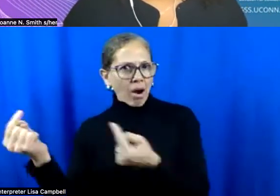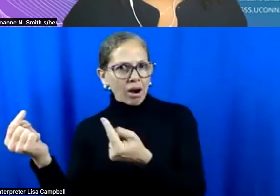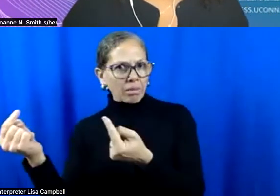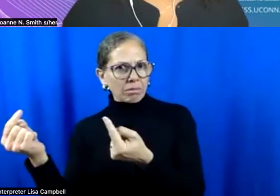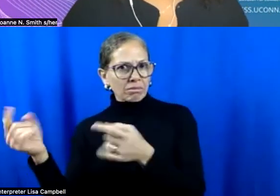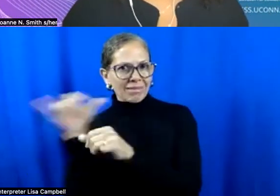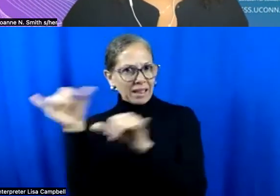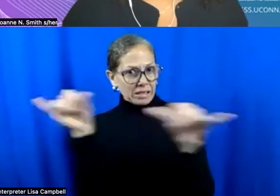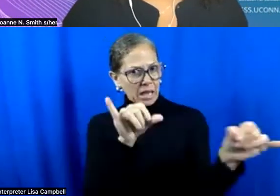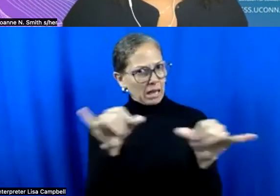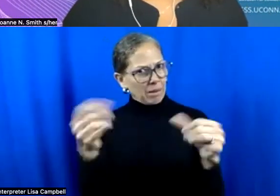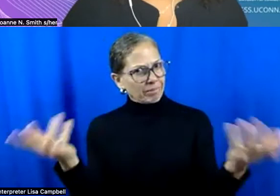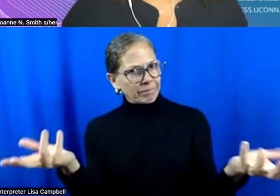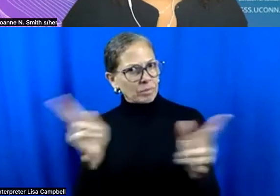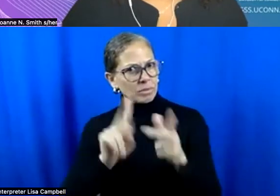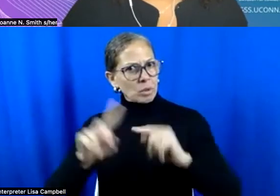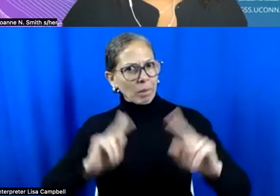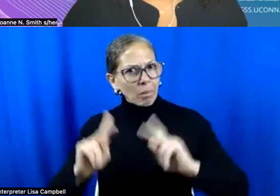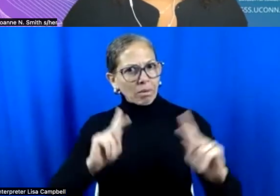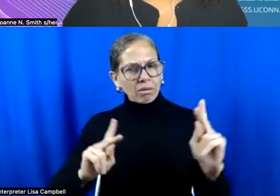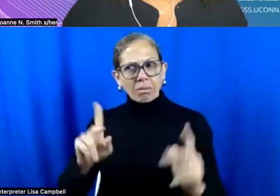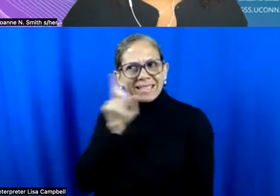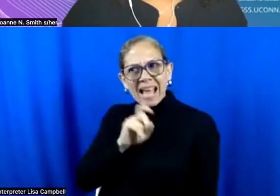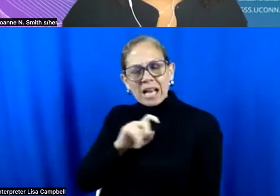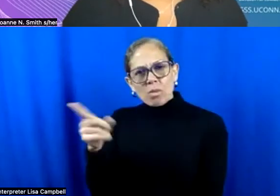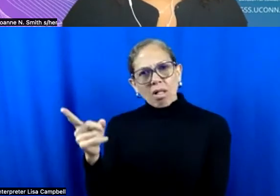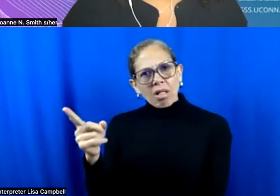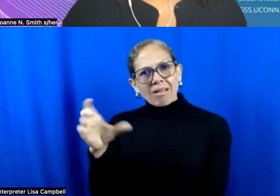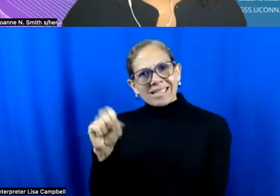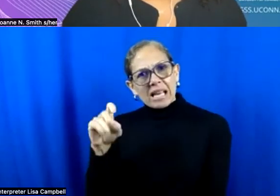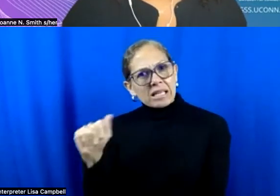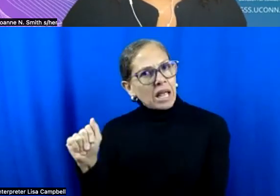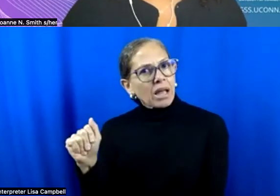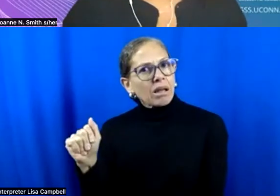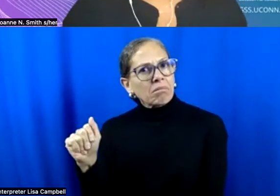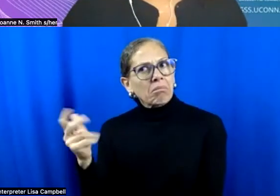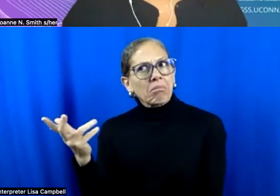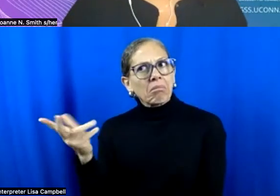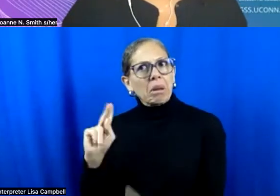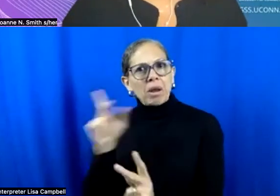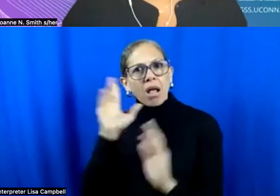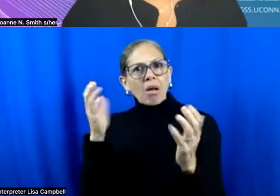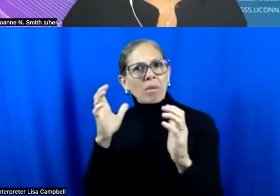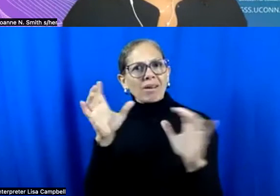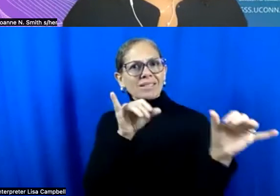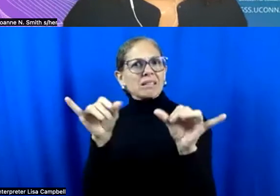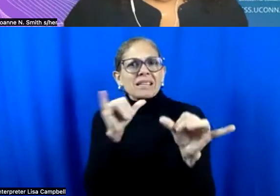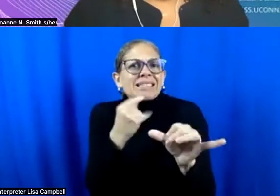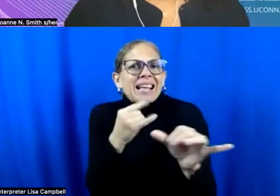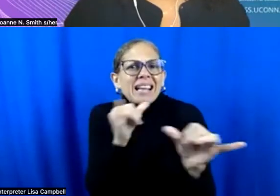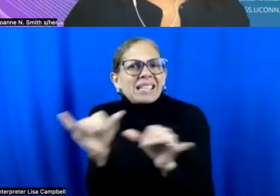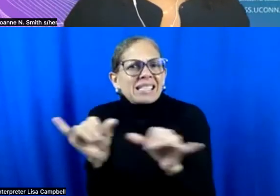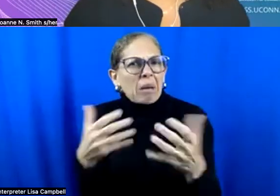committed to people through sexual violence, through CSA, you know, as something even